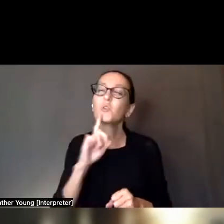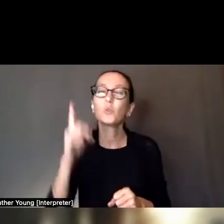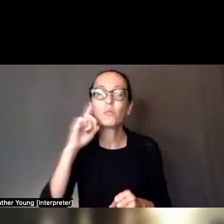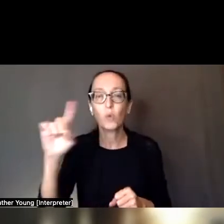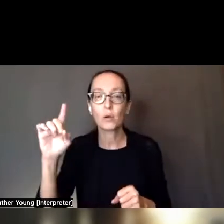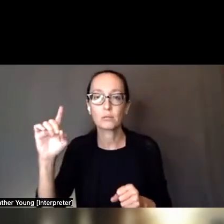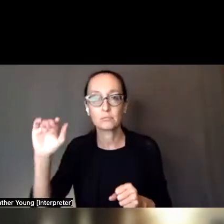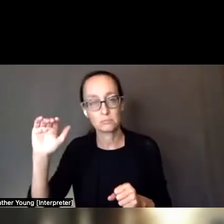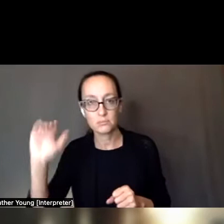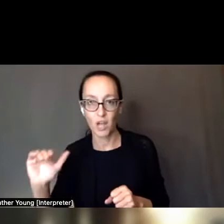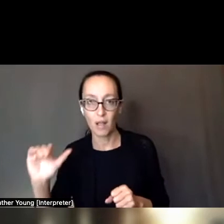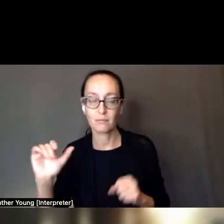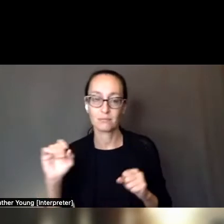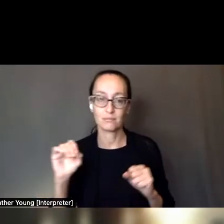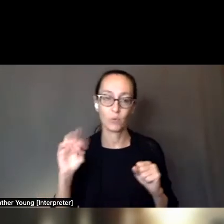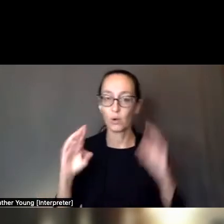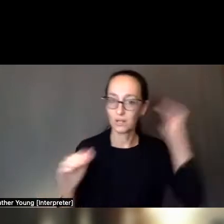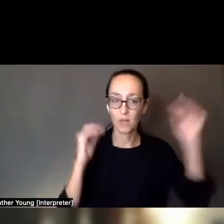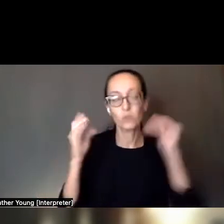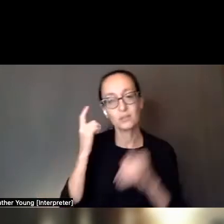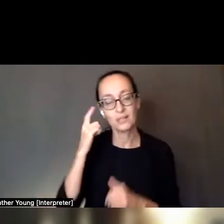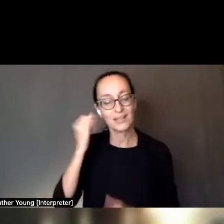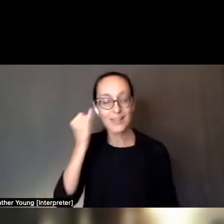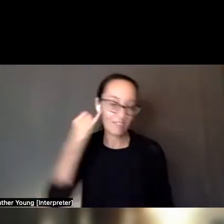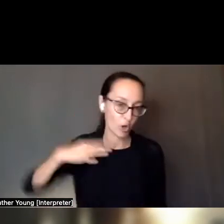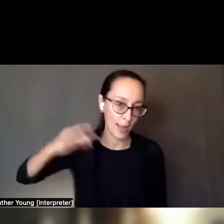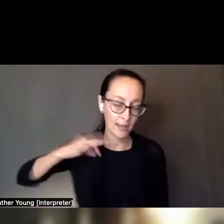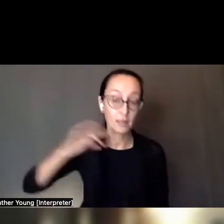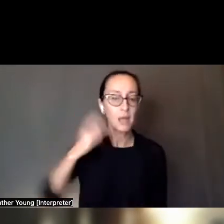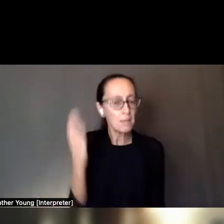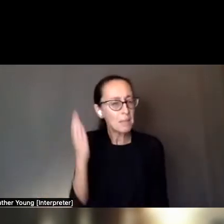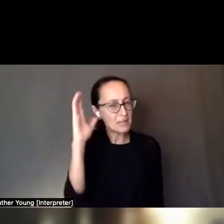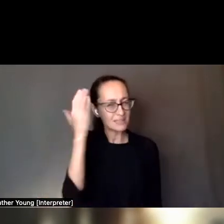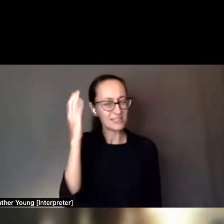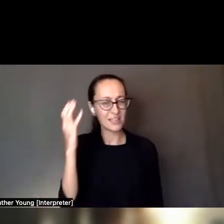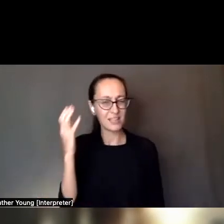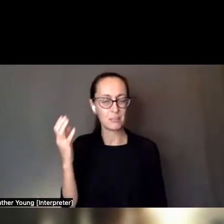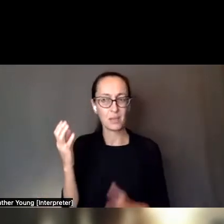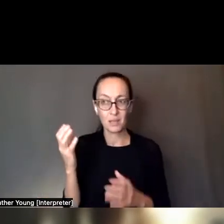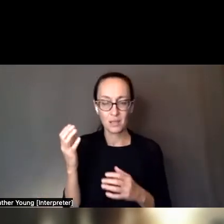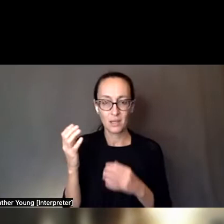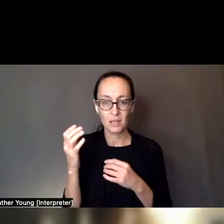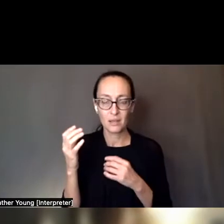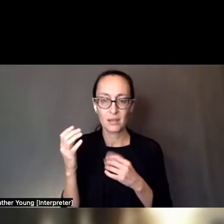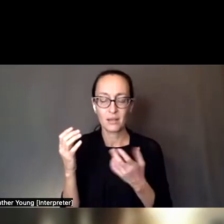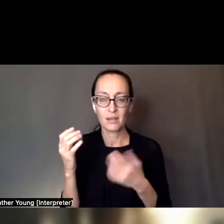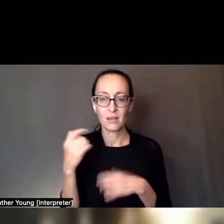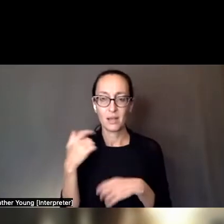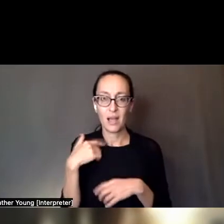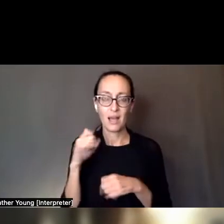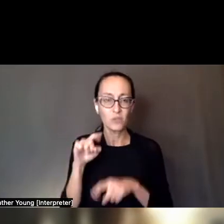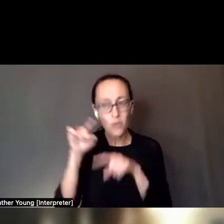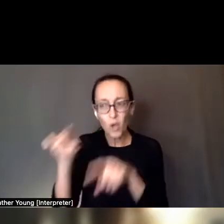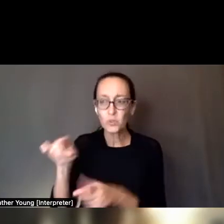is a candidate. It might seem that it would be cumbersome to consult a center